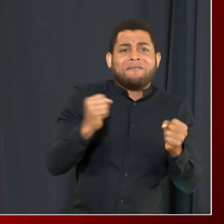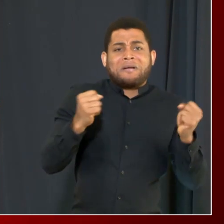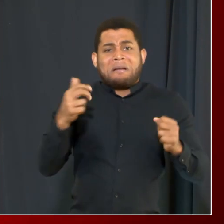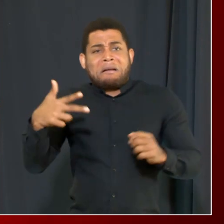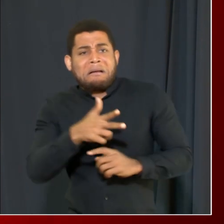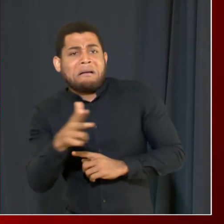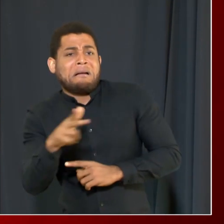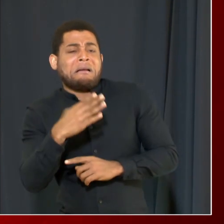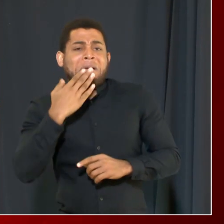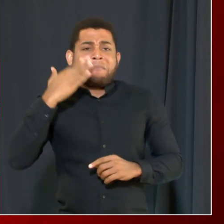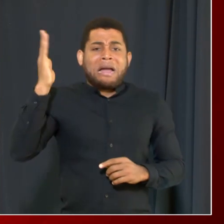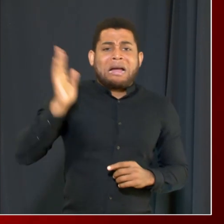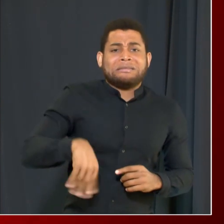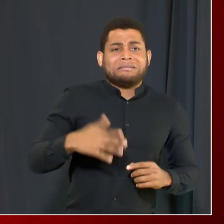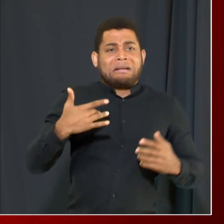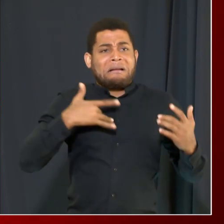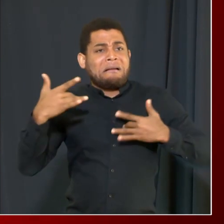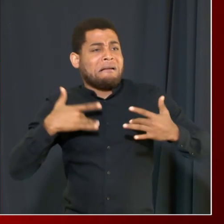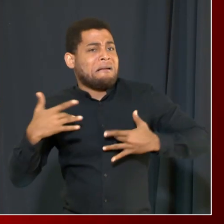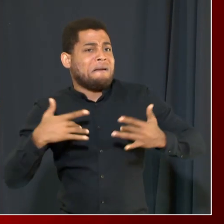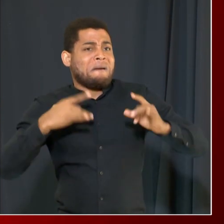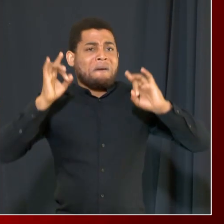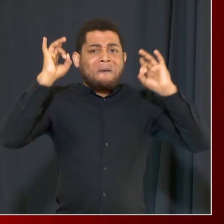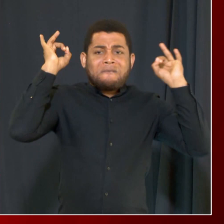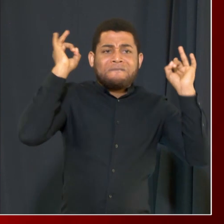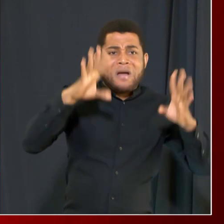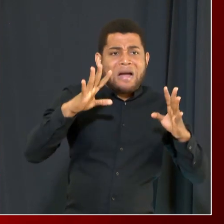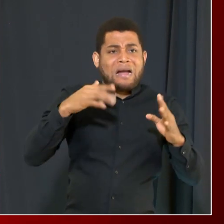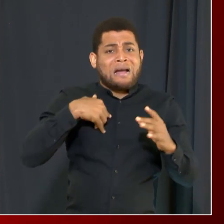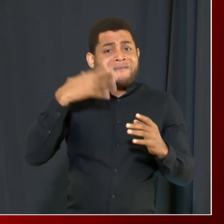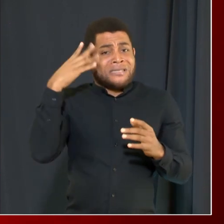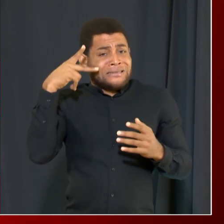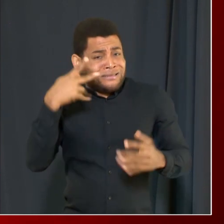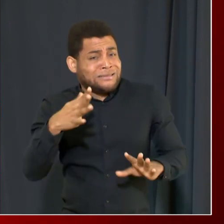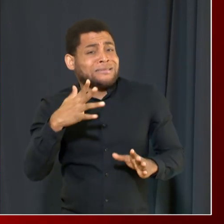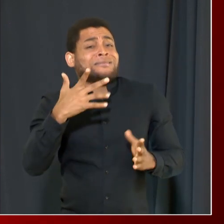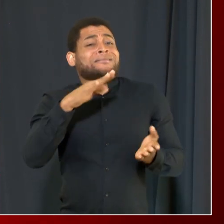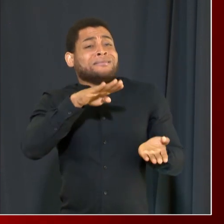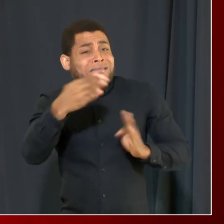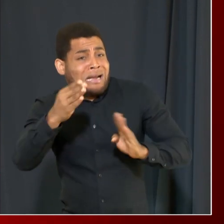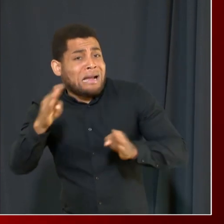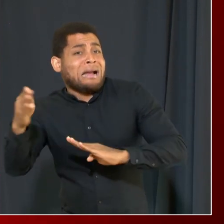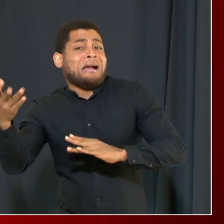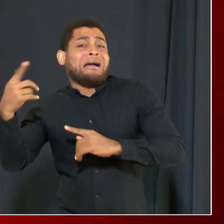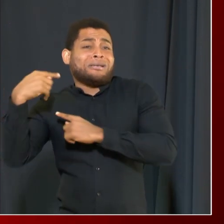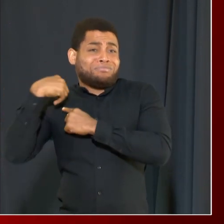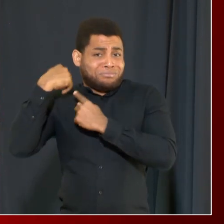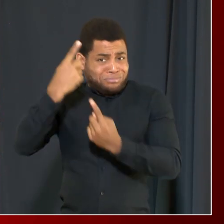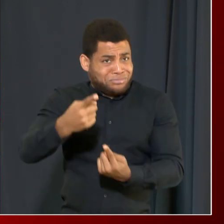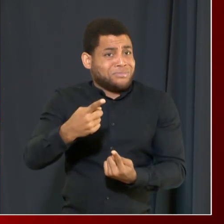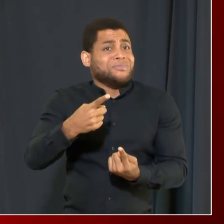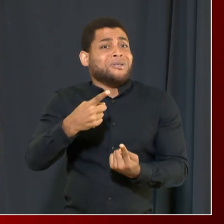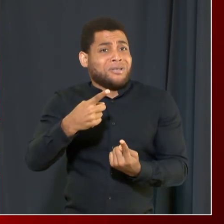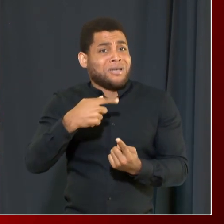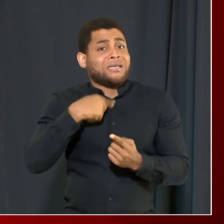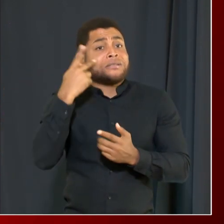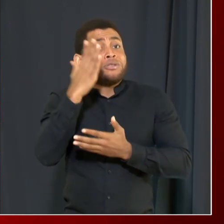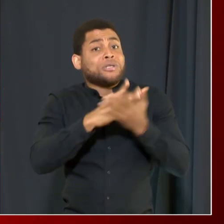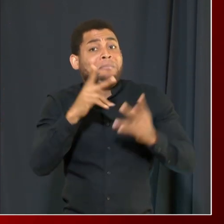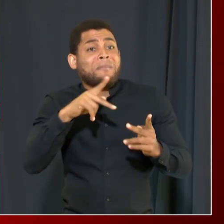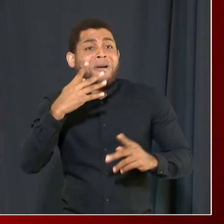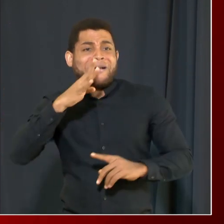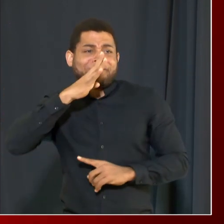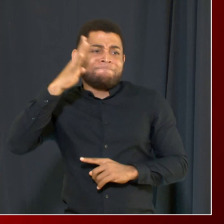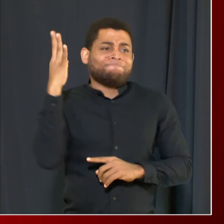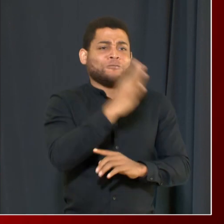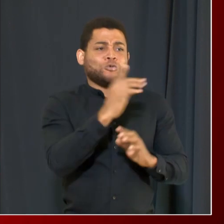50% increase in traffic fatalities this year over last year, and we have way too many people blatantly disregarding traffic laws.